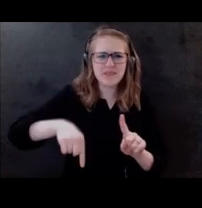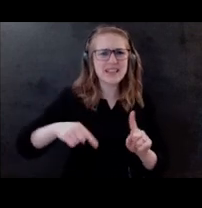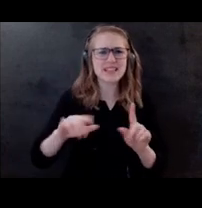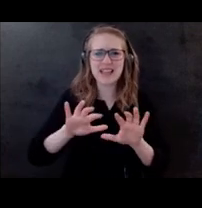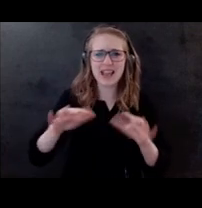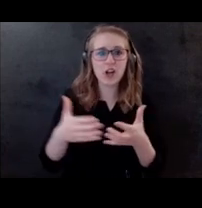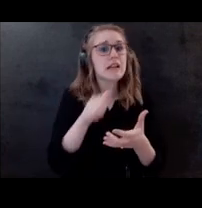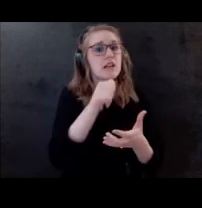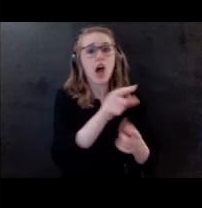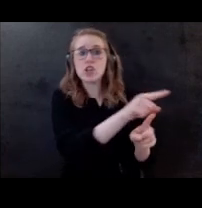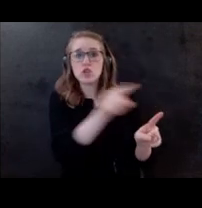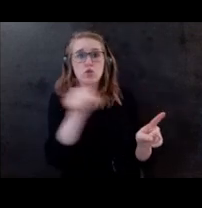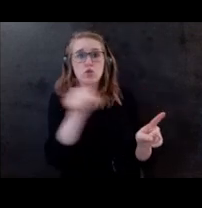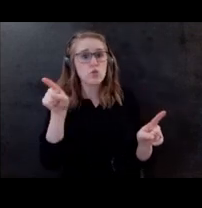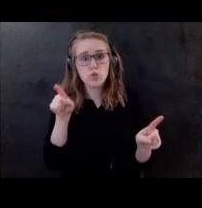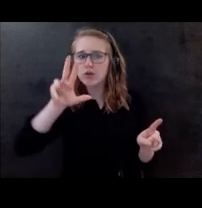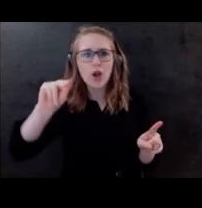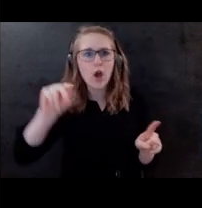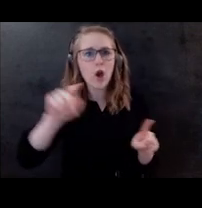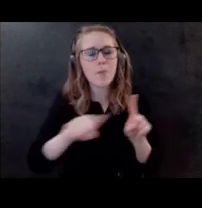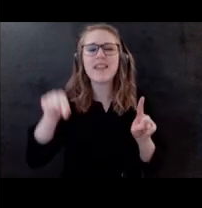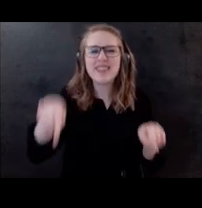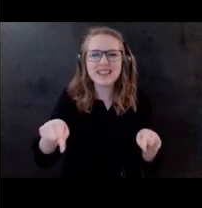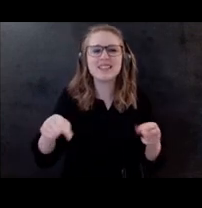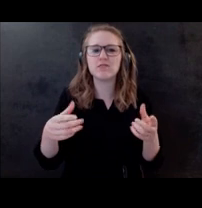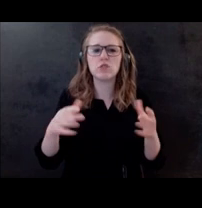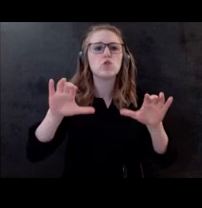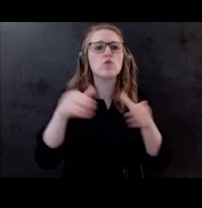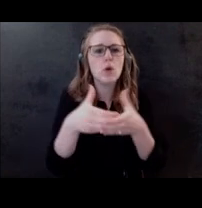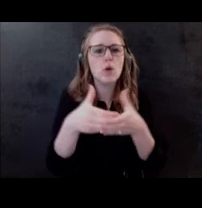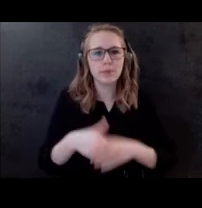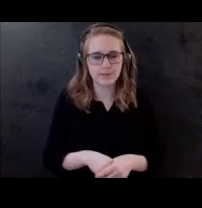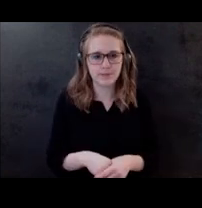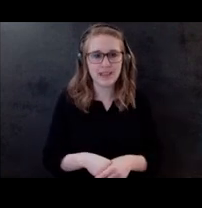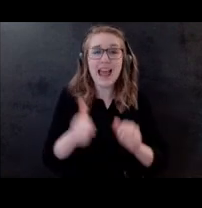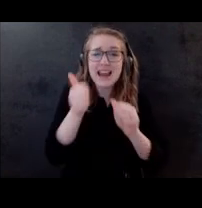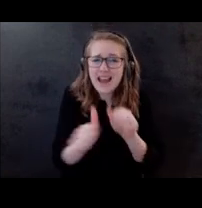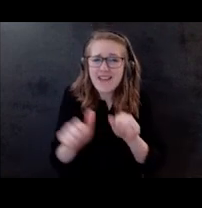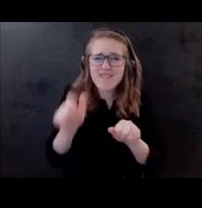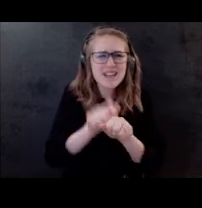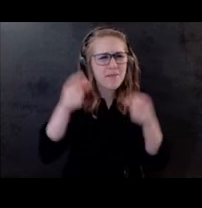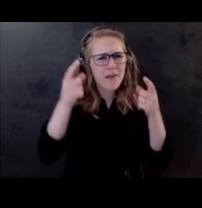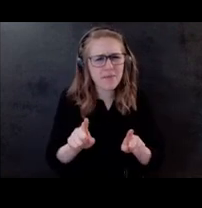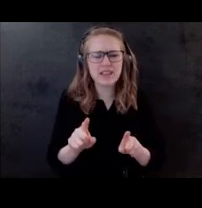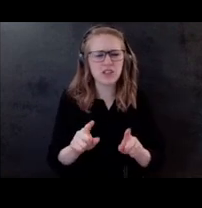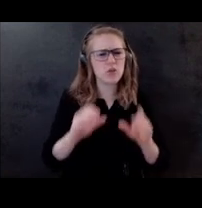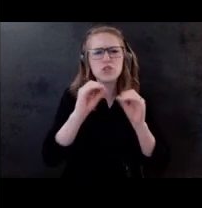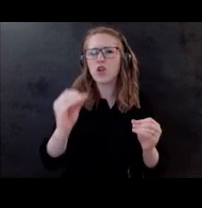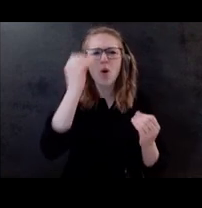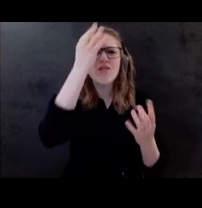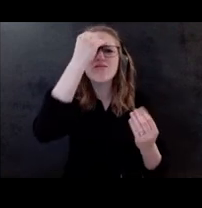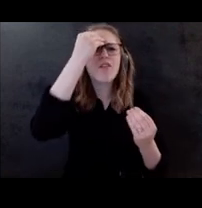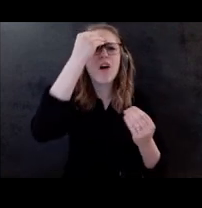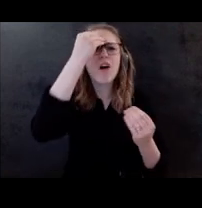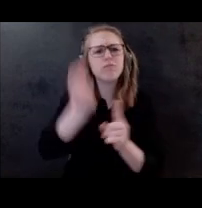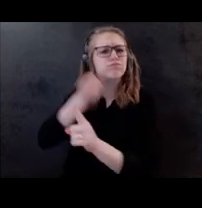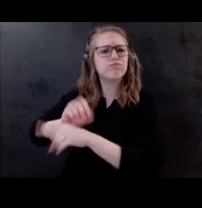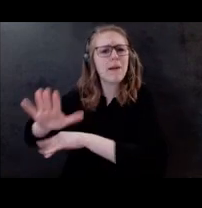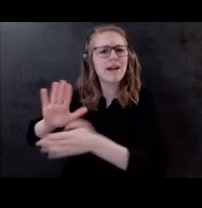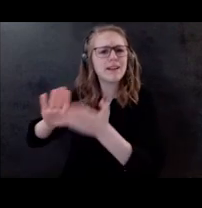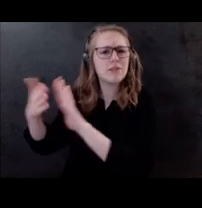not by you, I'm saying, but by this chamber. And each time that was done, there was no thought to what it was having to the